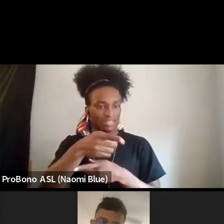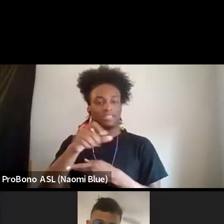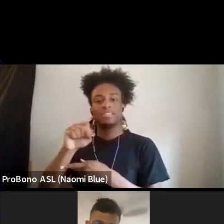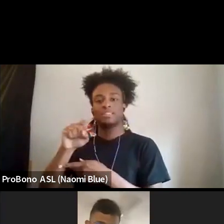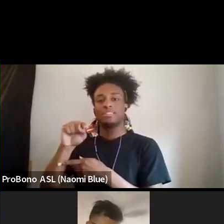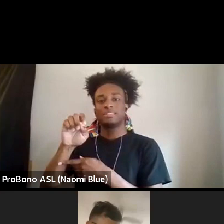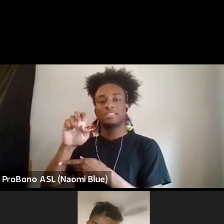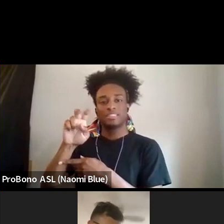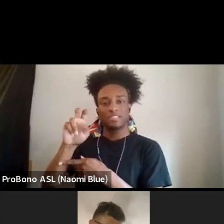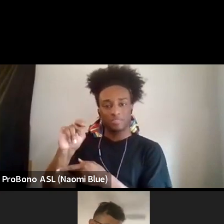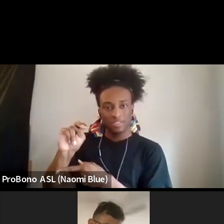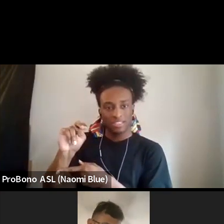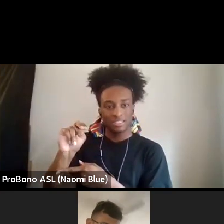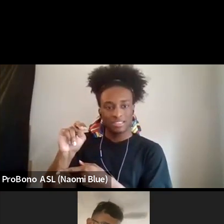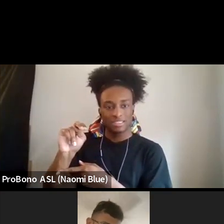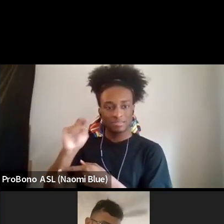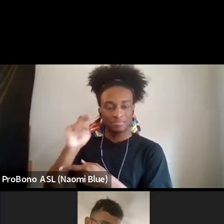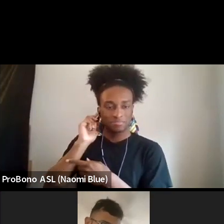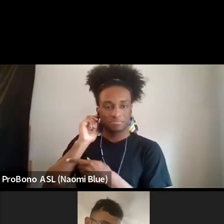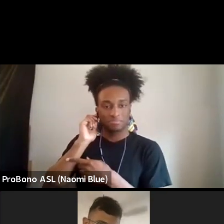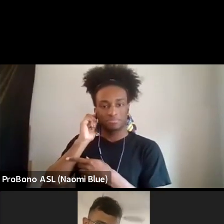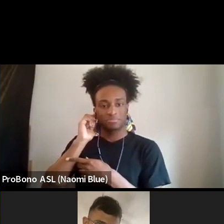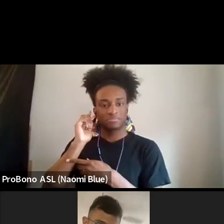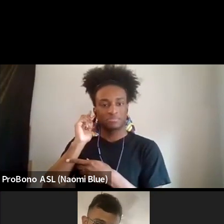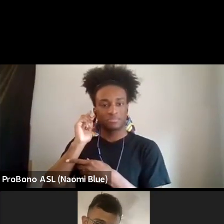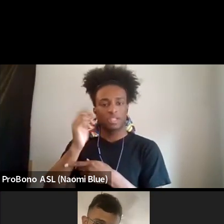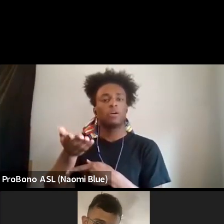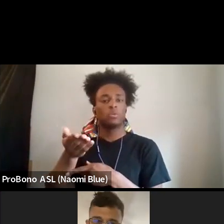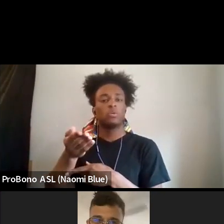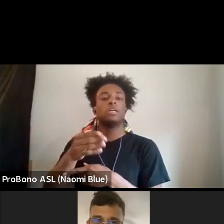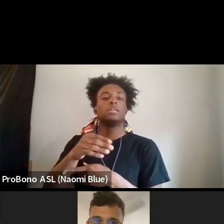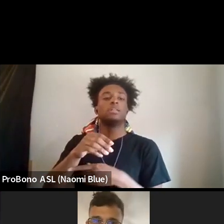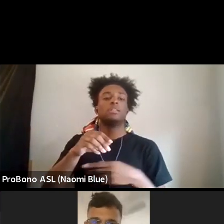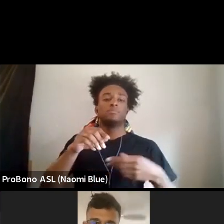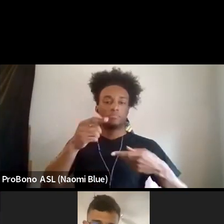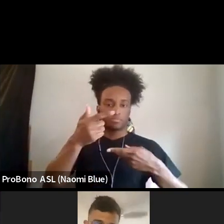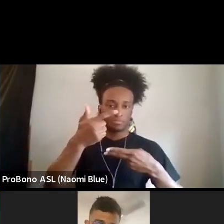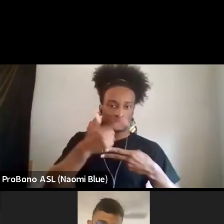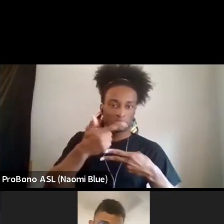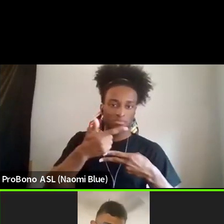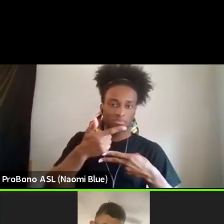That's a drug. Yes. We'll do Steven, and then we'll do Margo after Steven.